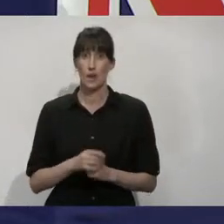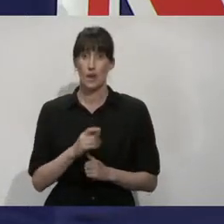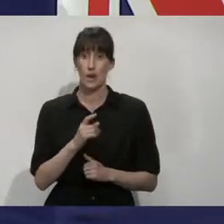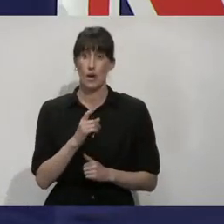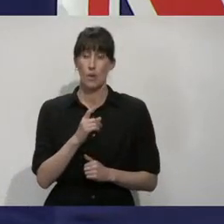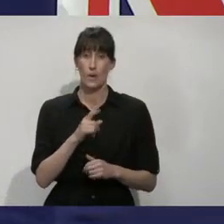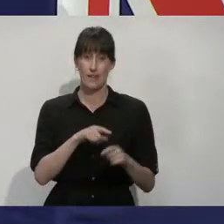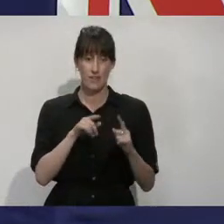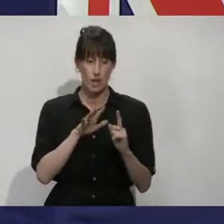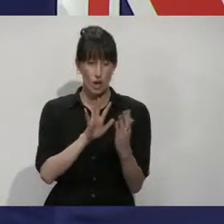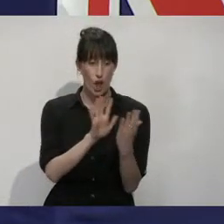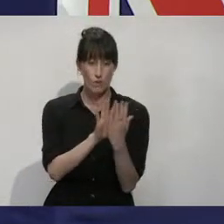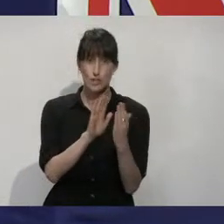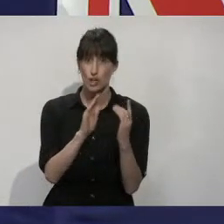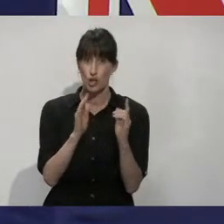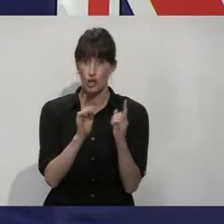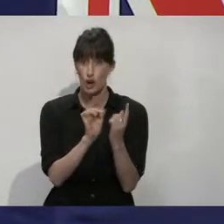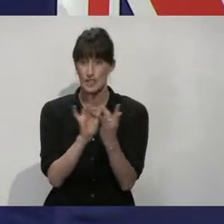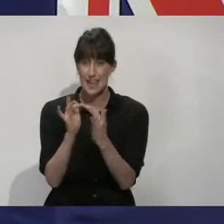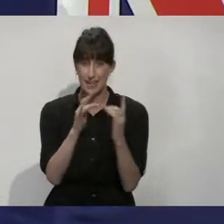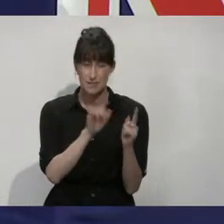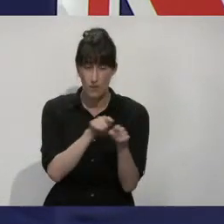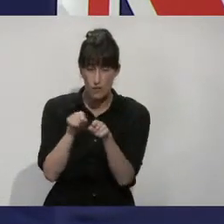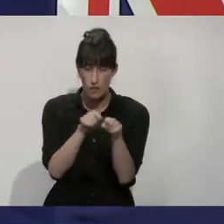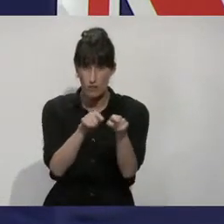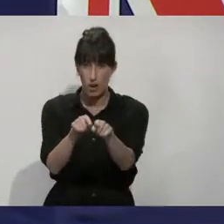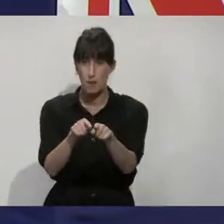1,996 close contacts it is following up, and